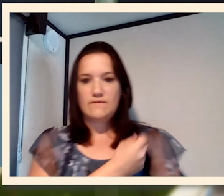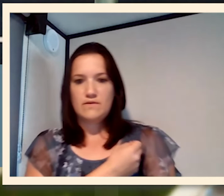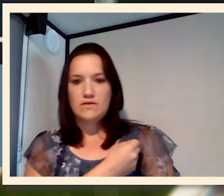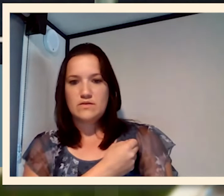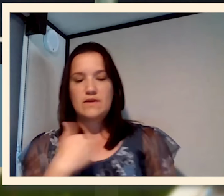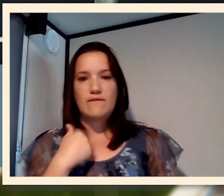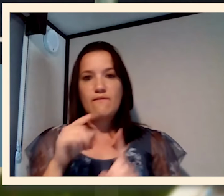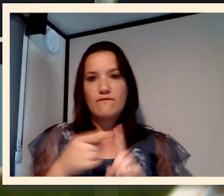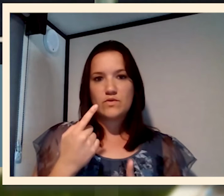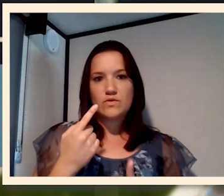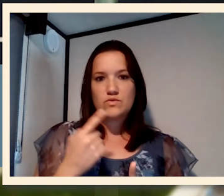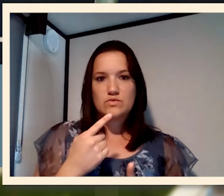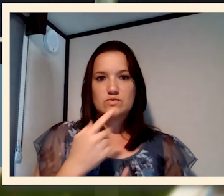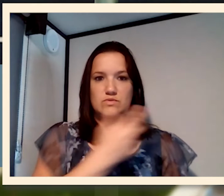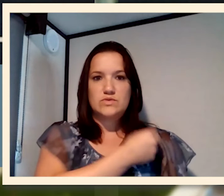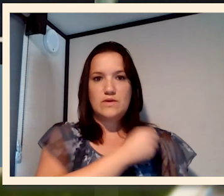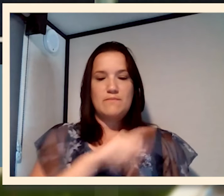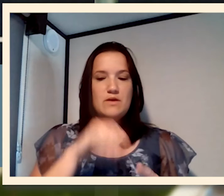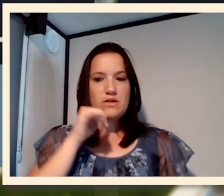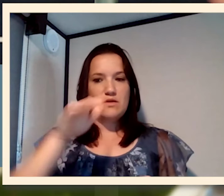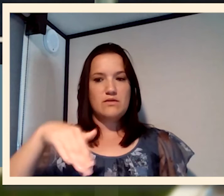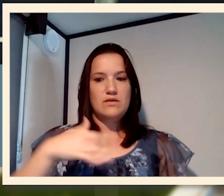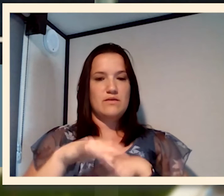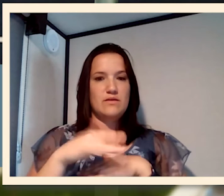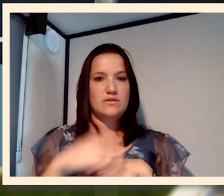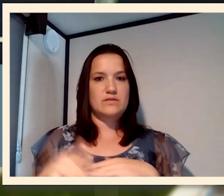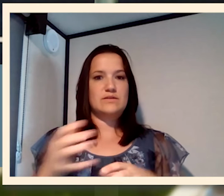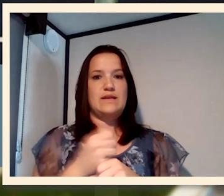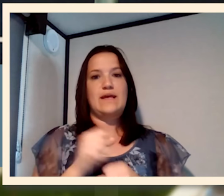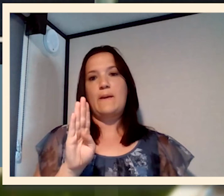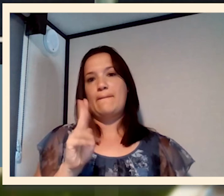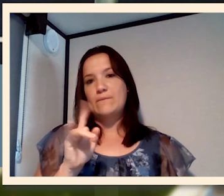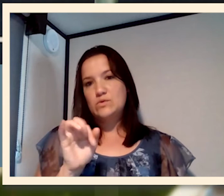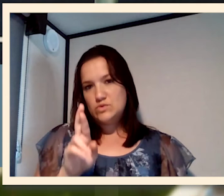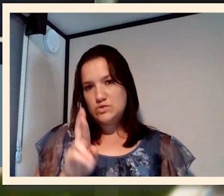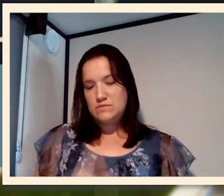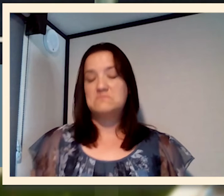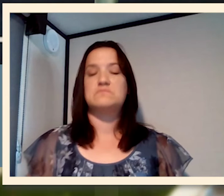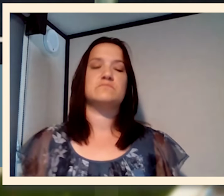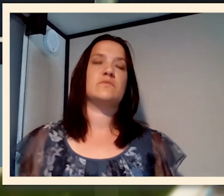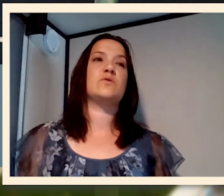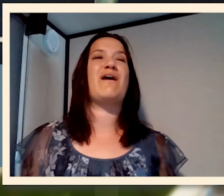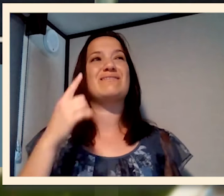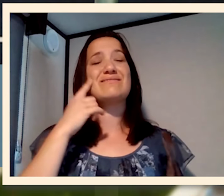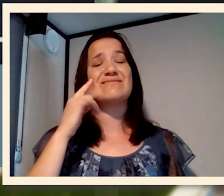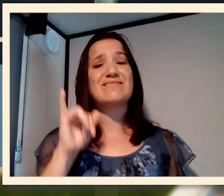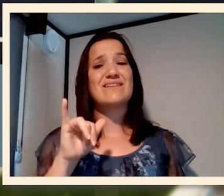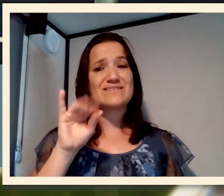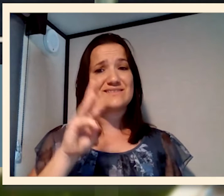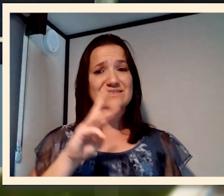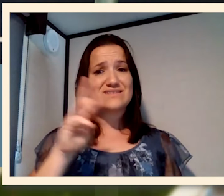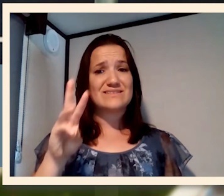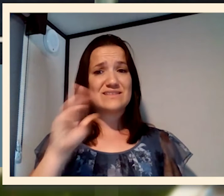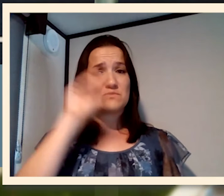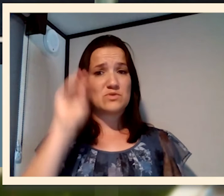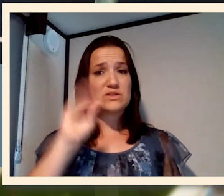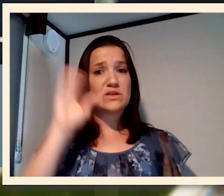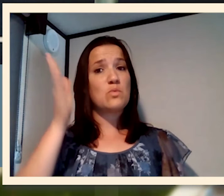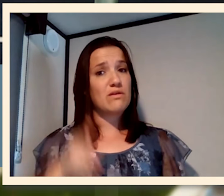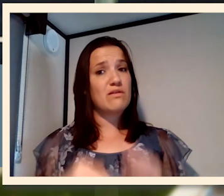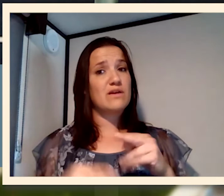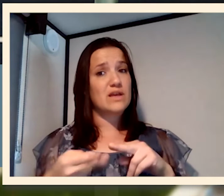vaccinated and had their first primary series, but they're not yet eligible for that booster. So I suspect that